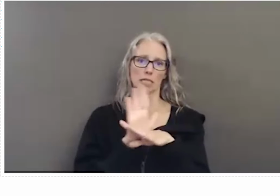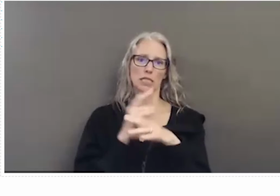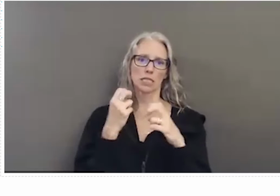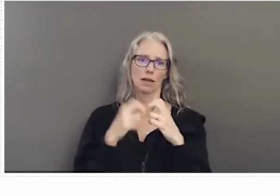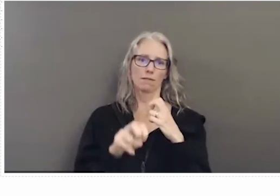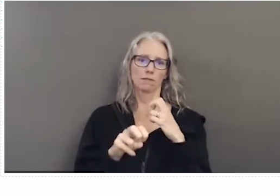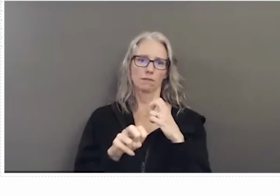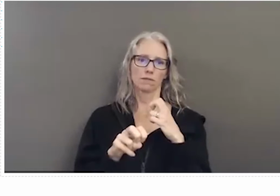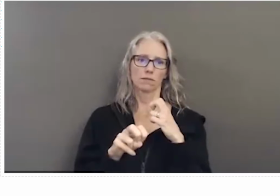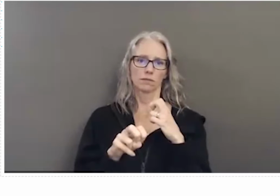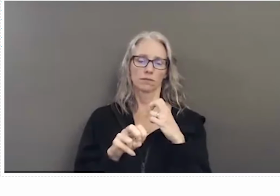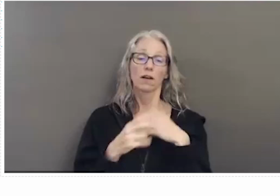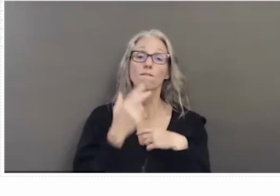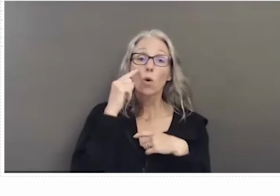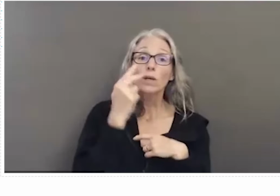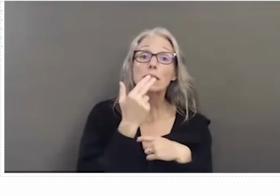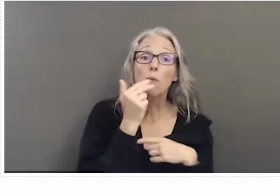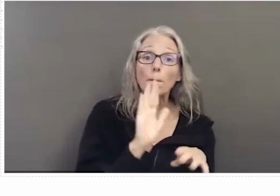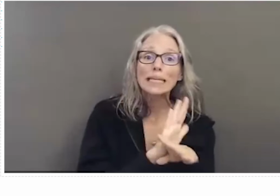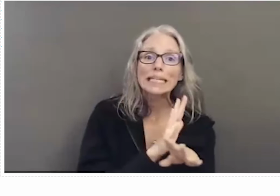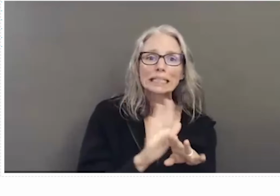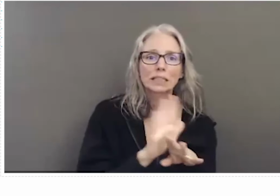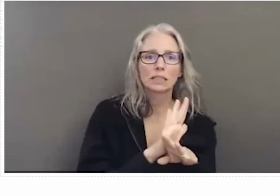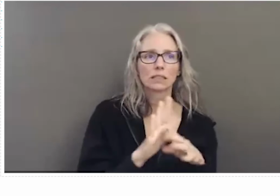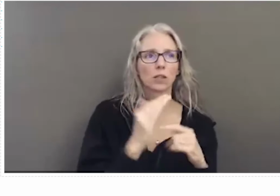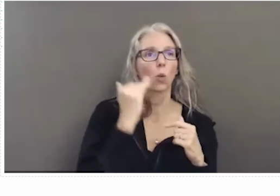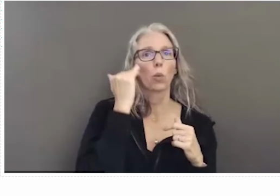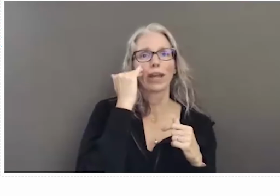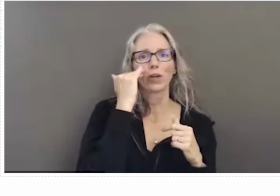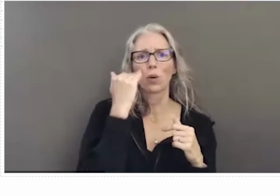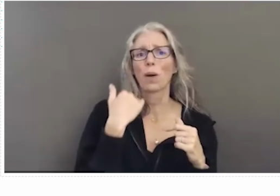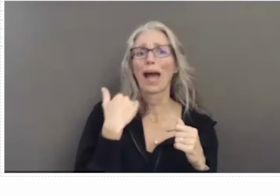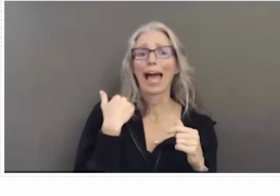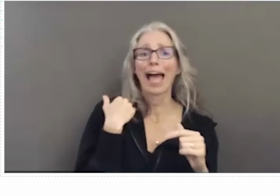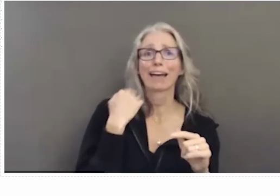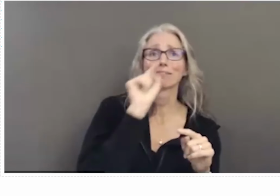and funders, particularly at certain levels of giving.